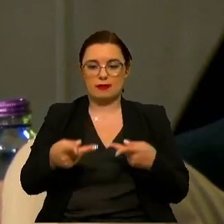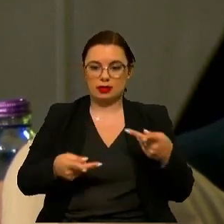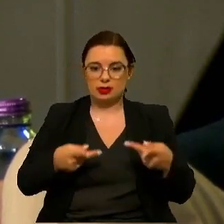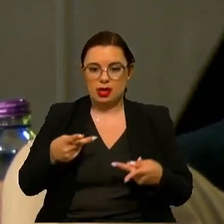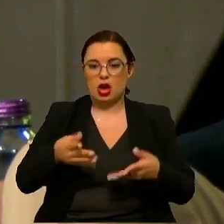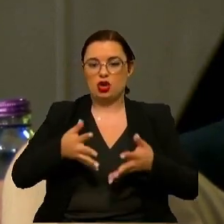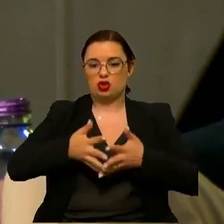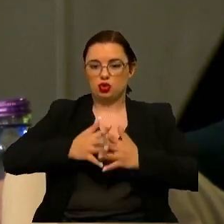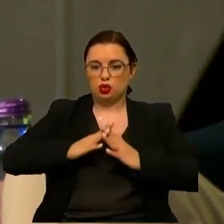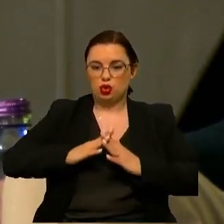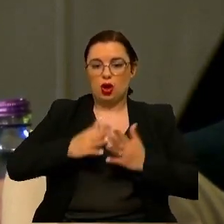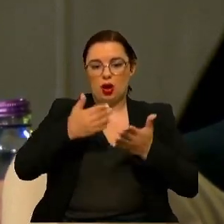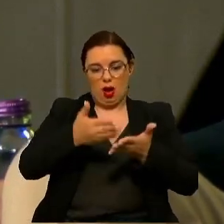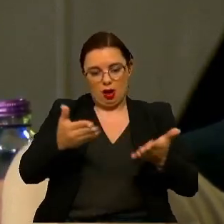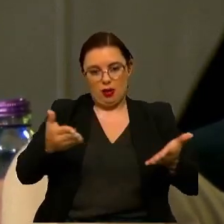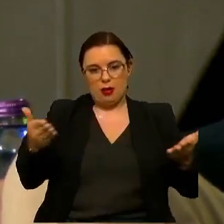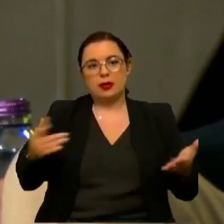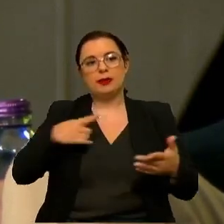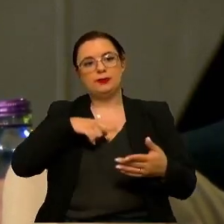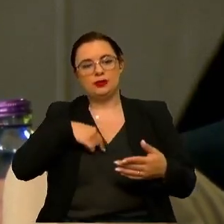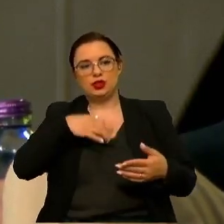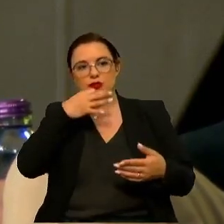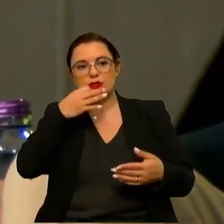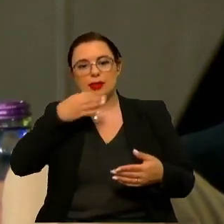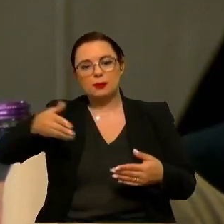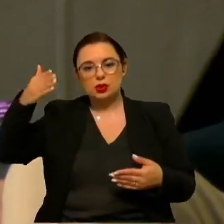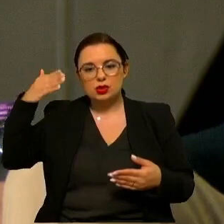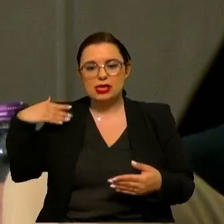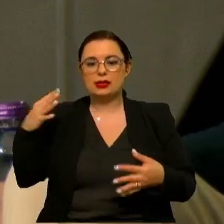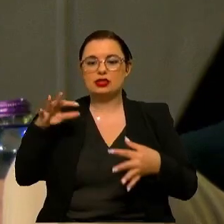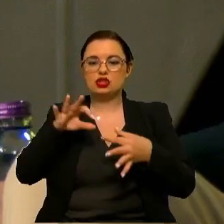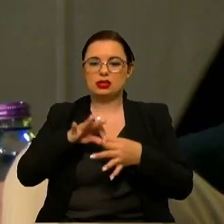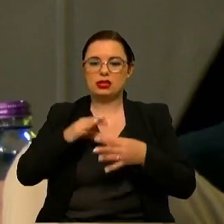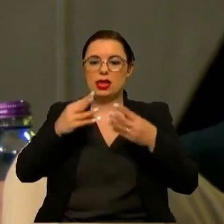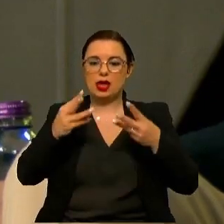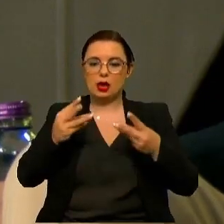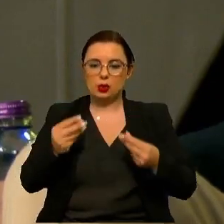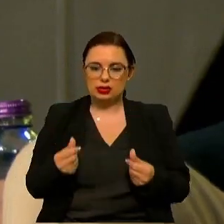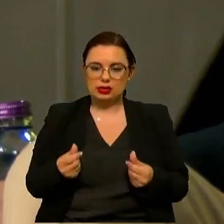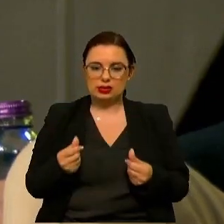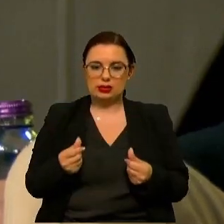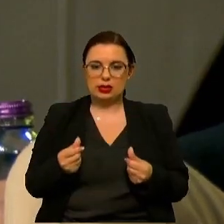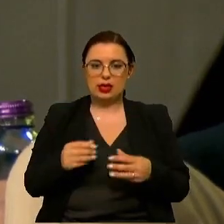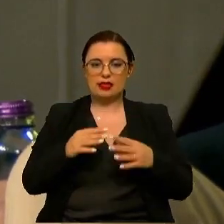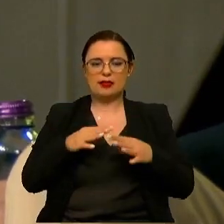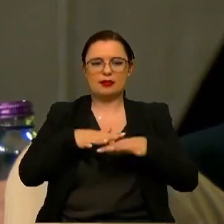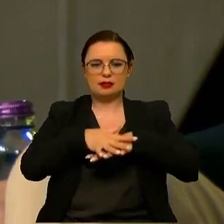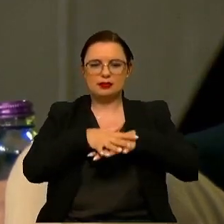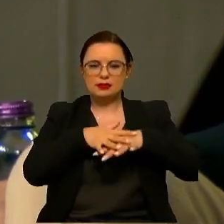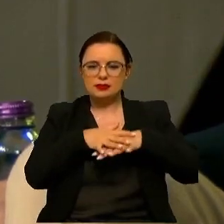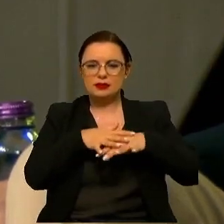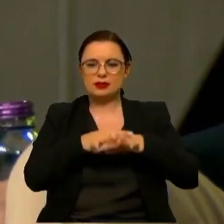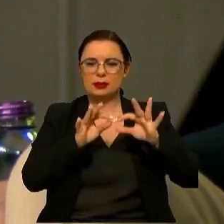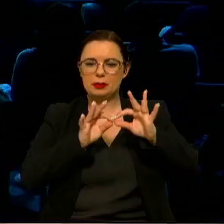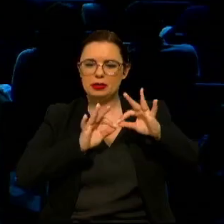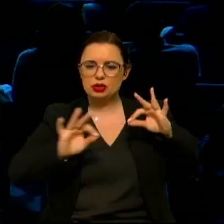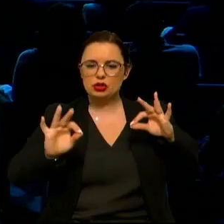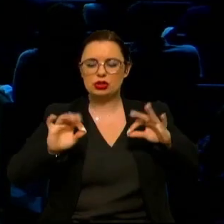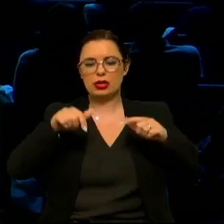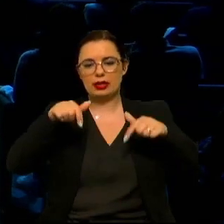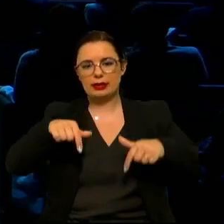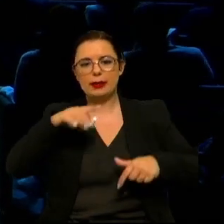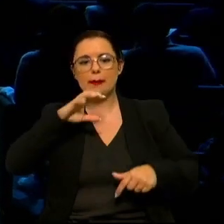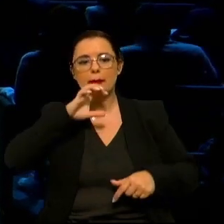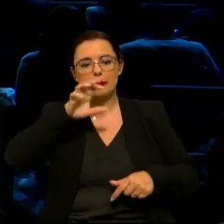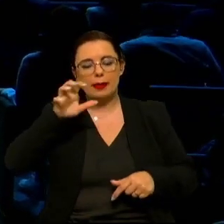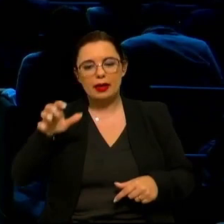to assess the existing infrastructures. We spoke about the quantity of optical fiber that exists in our